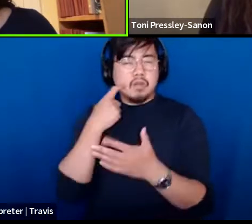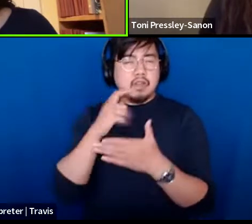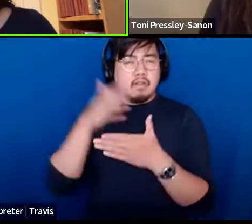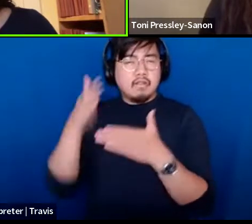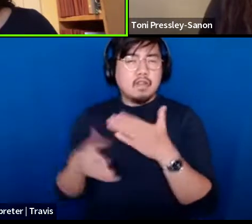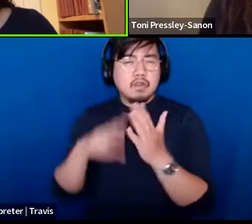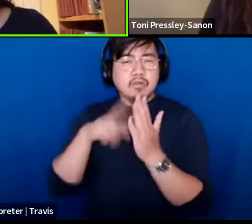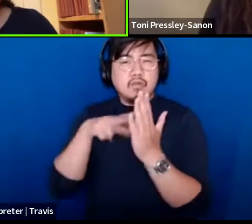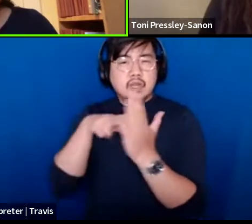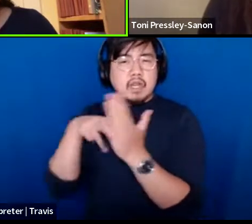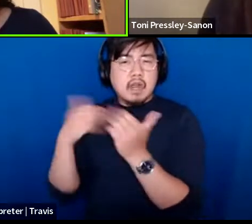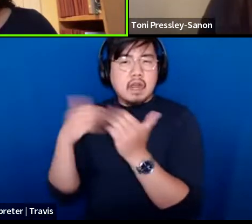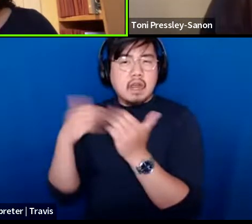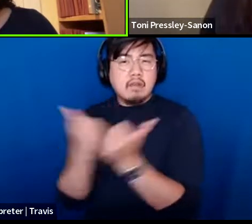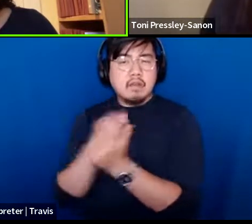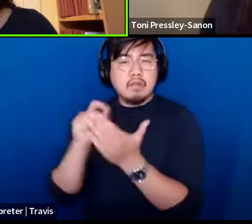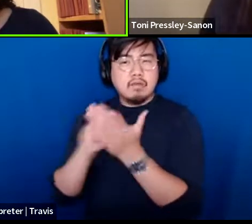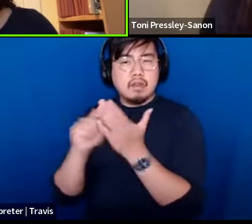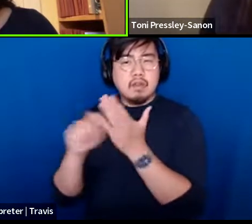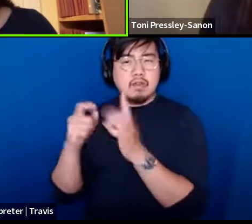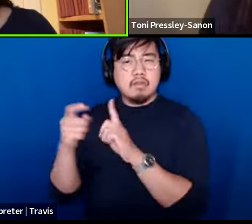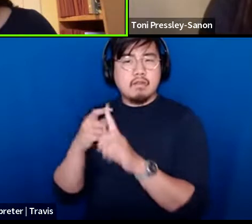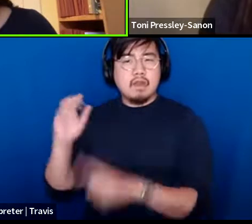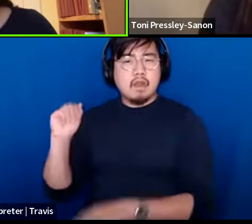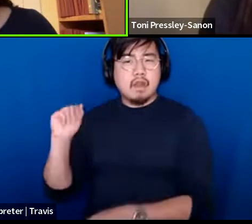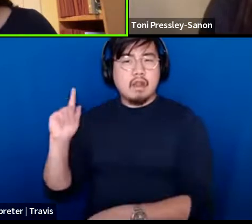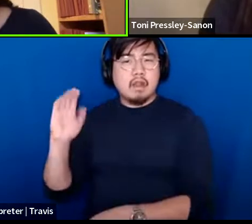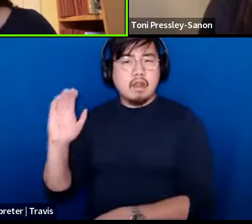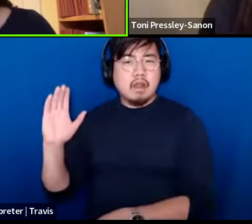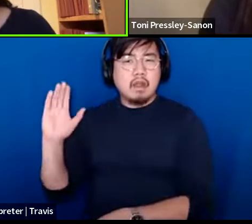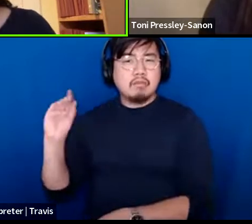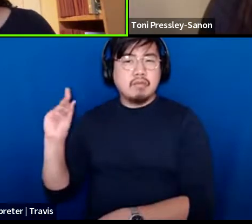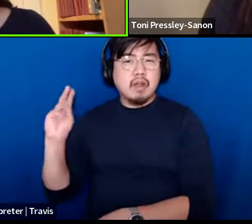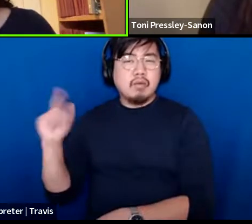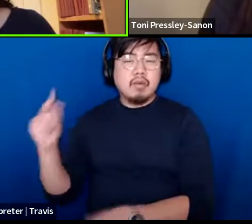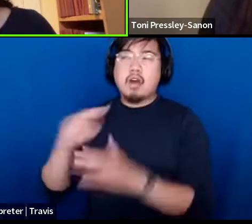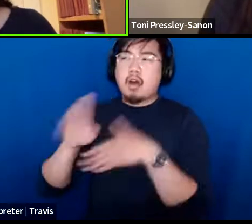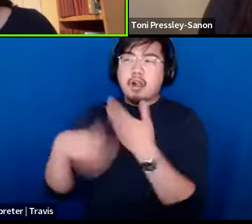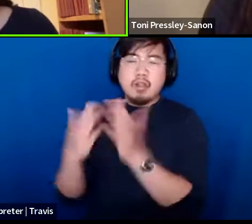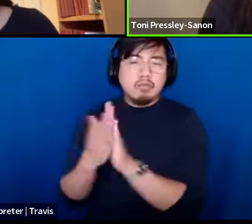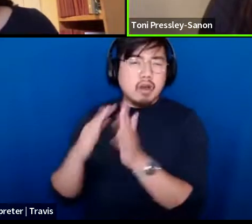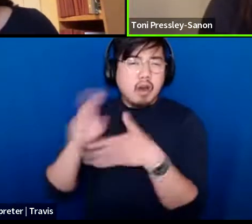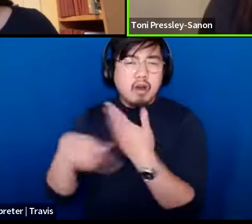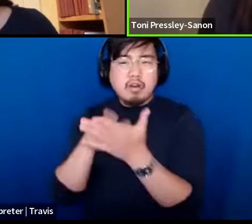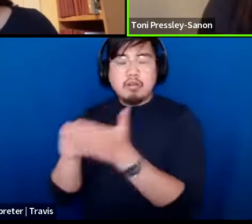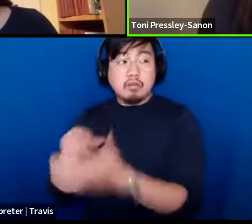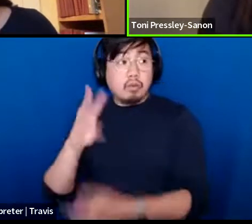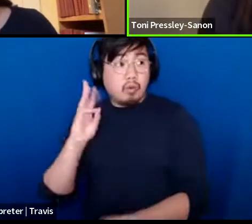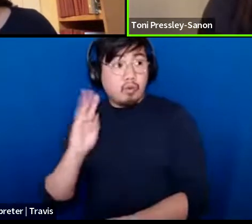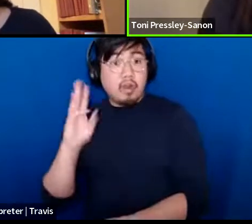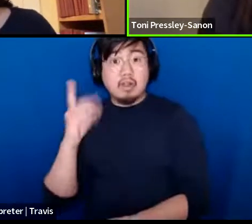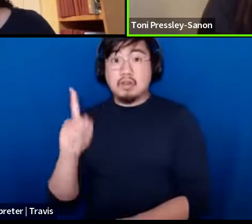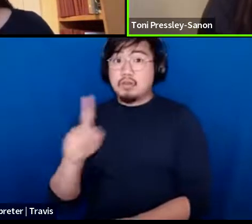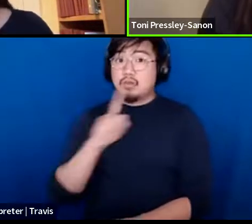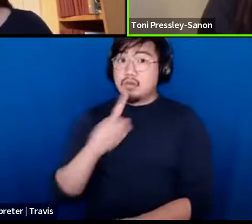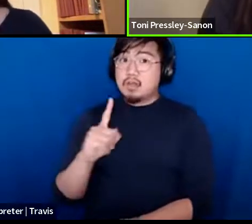through everything. His speeches, wow. Essays, a lot. It's a lot of it. He was out there.